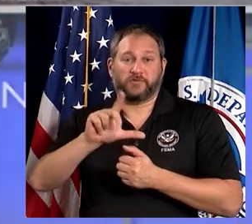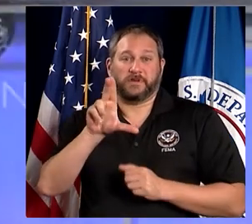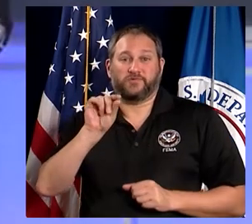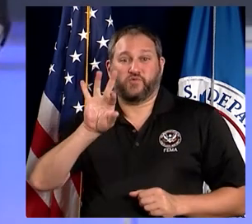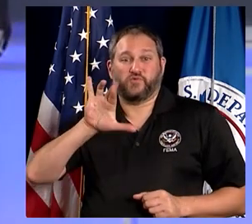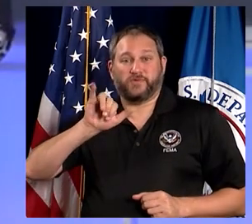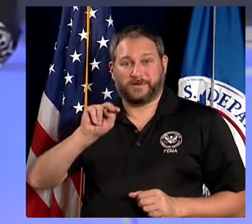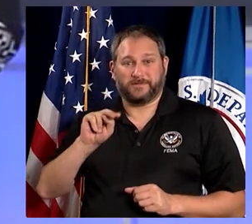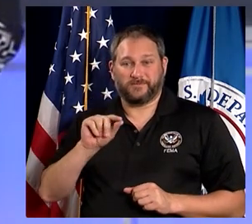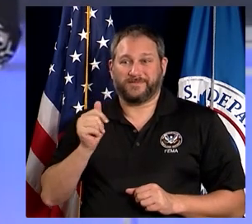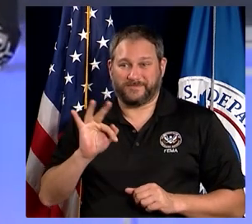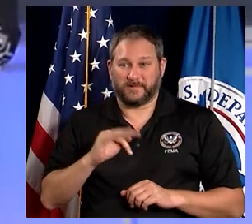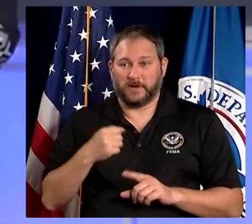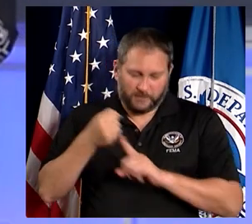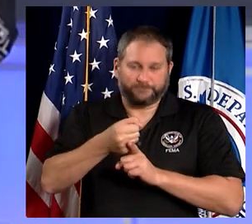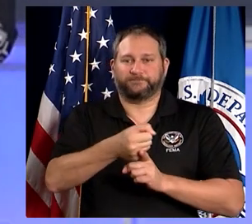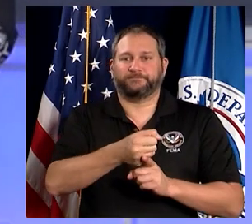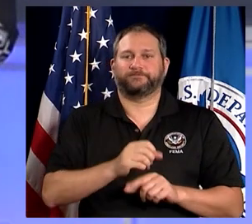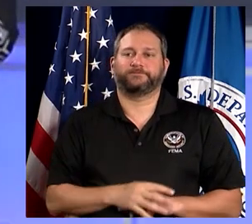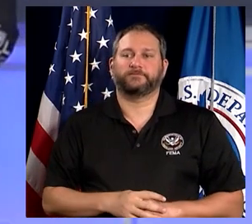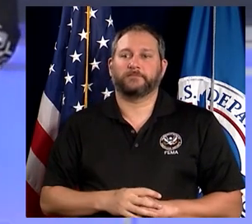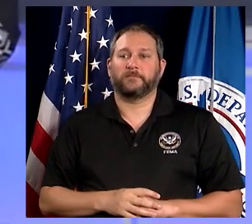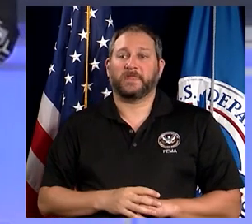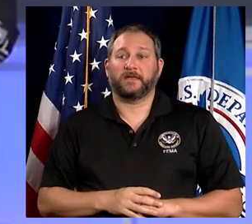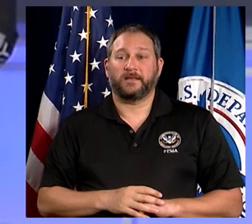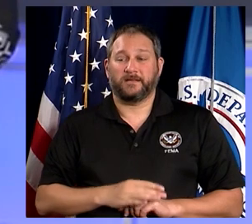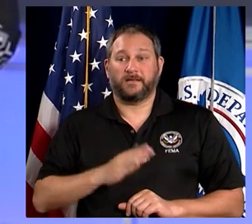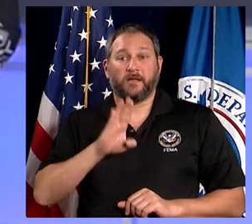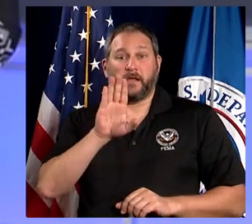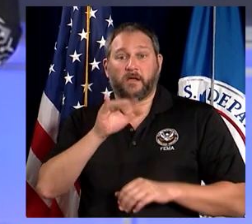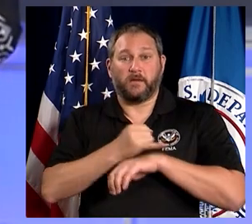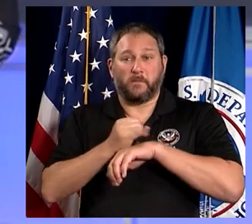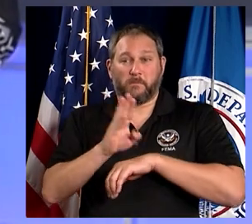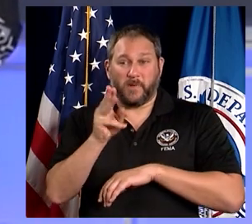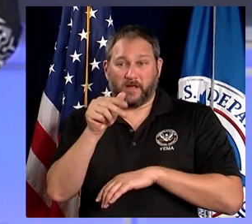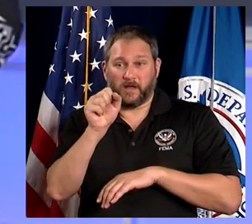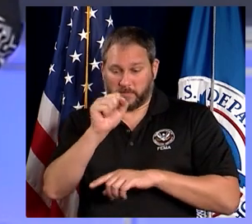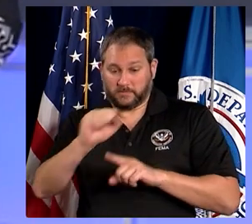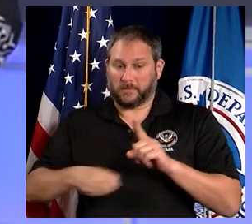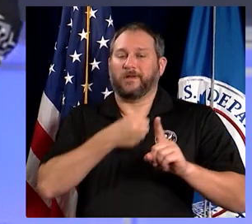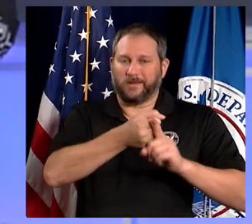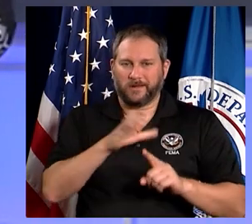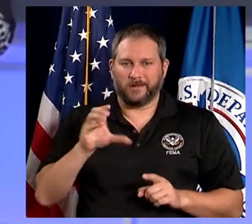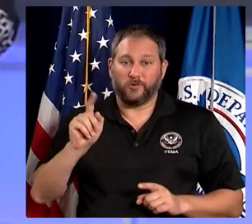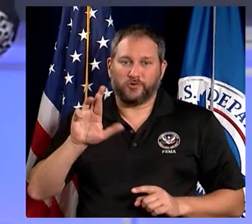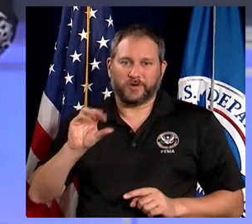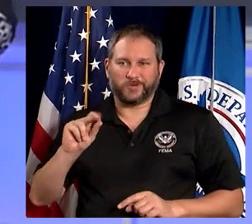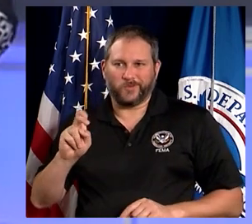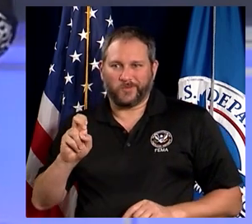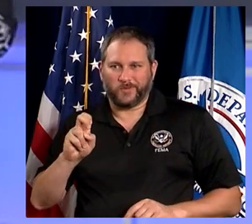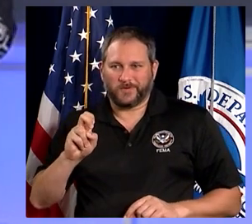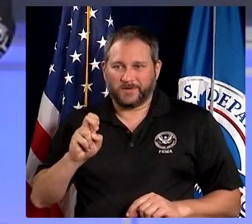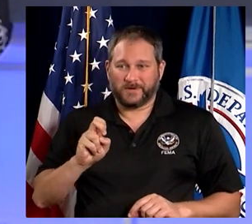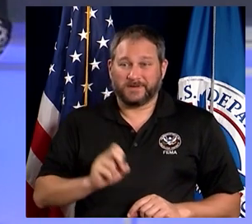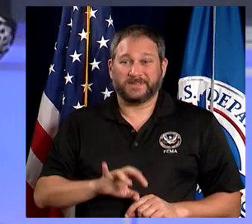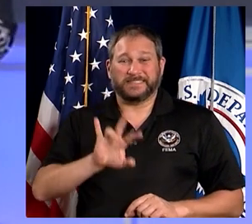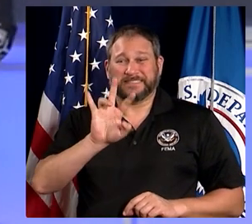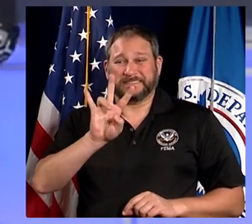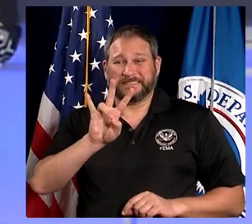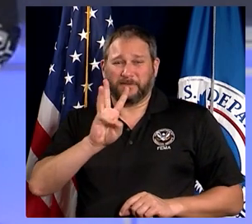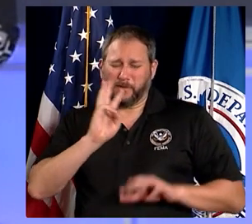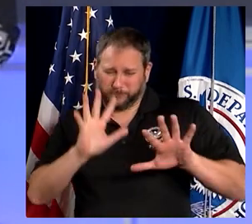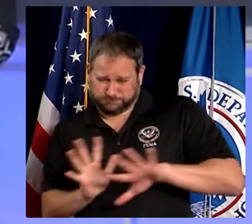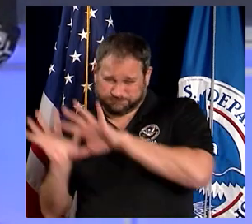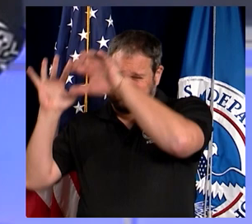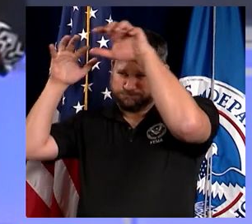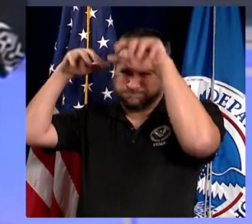Bahamas. Ocracoke experienced 7-foot floods in 2 hours. This is a foot higher than they've ever